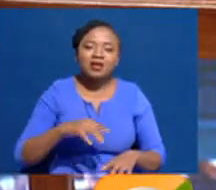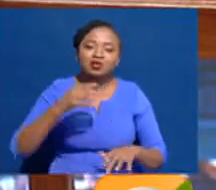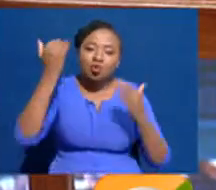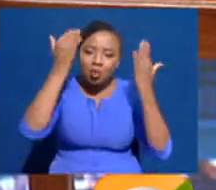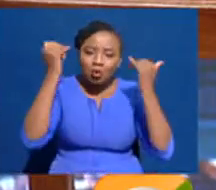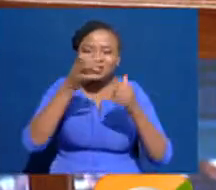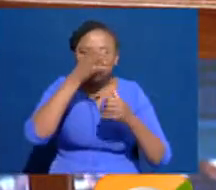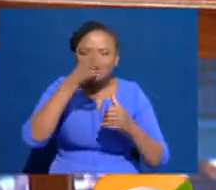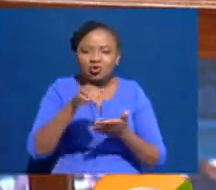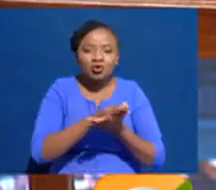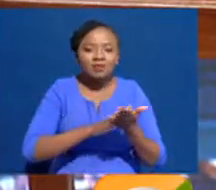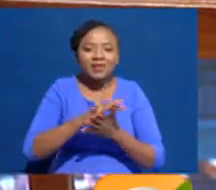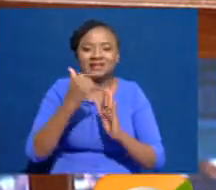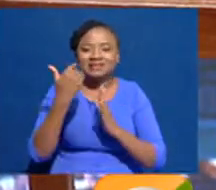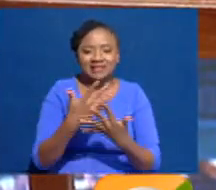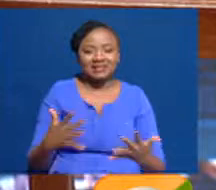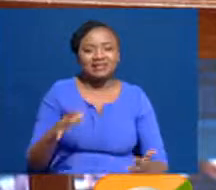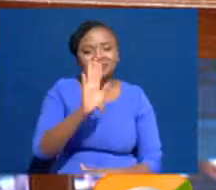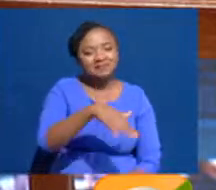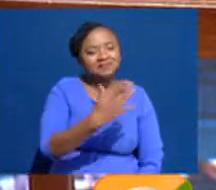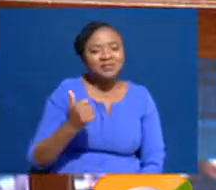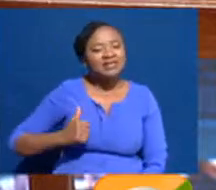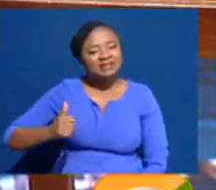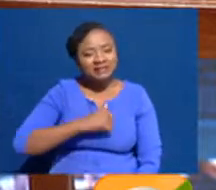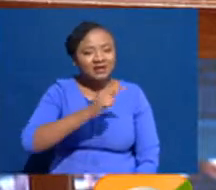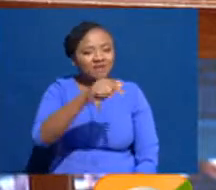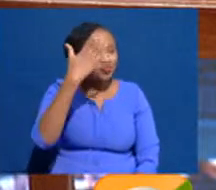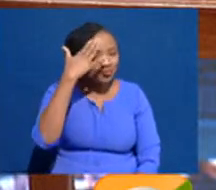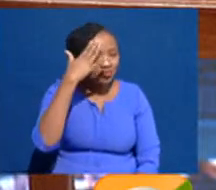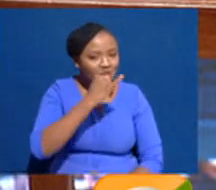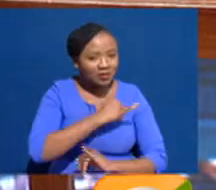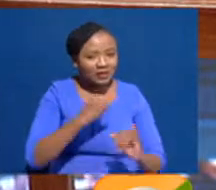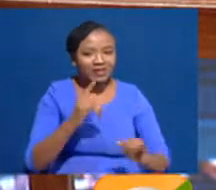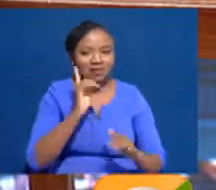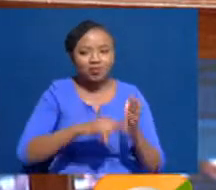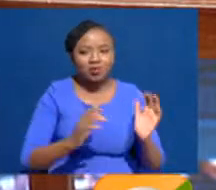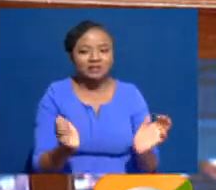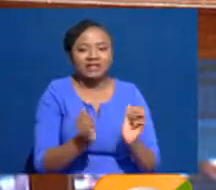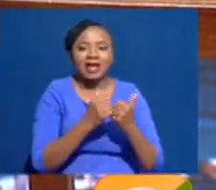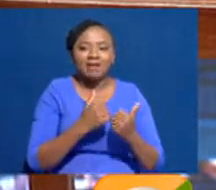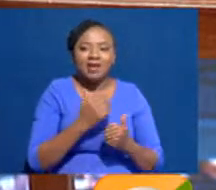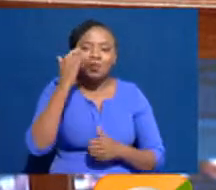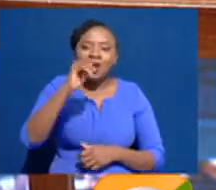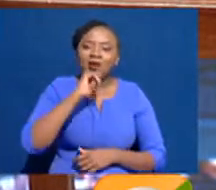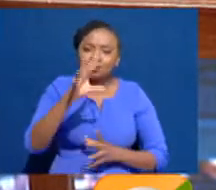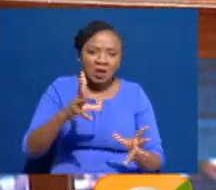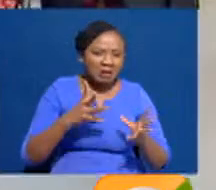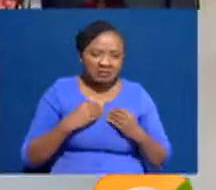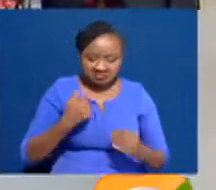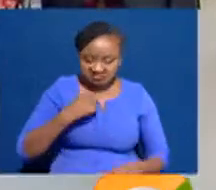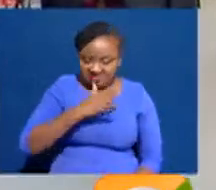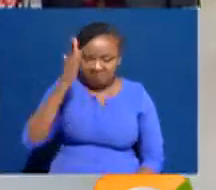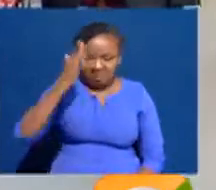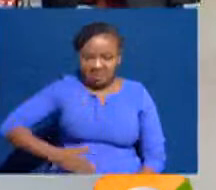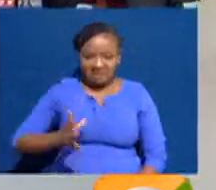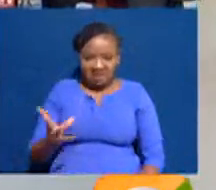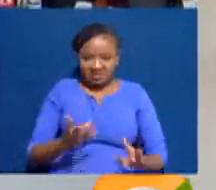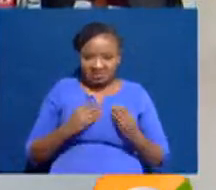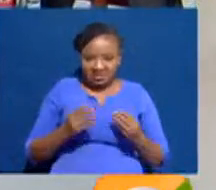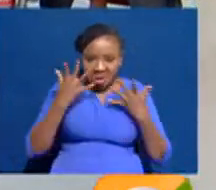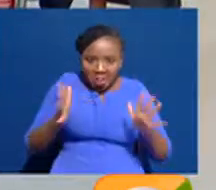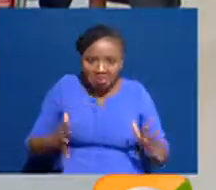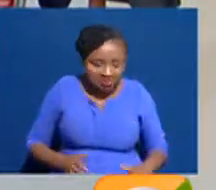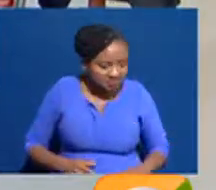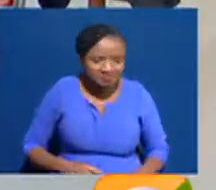Please, Jeff, don't take me back there, because you know what happened. Why don't you admit that you did lose? I would never admit. I'll never admit. And you the truth of